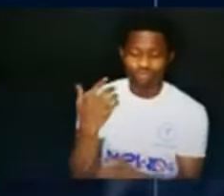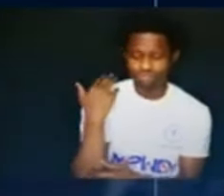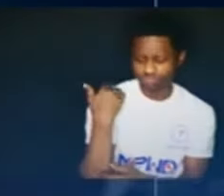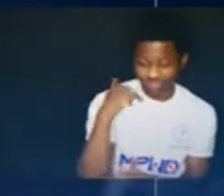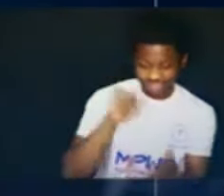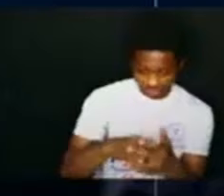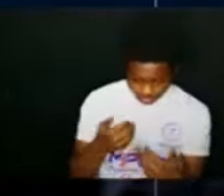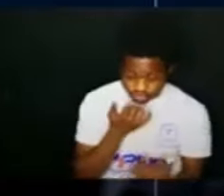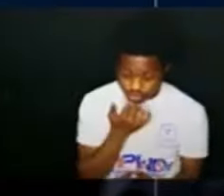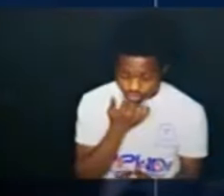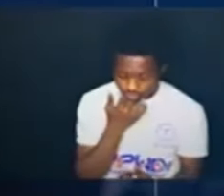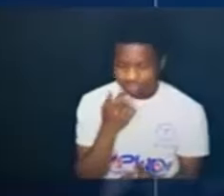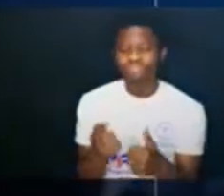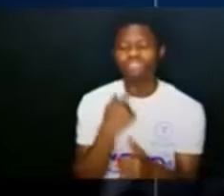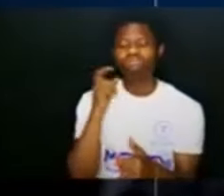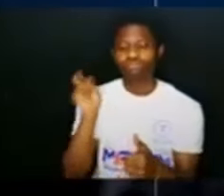he says,